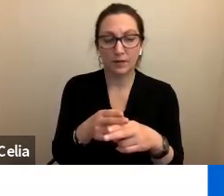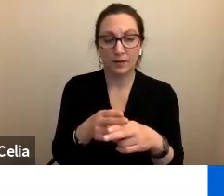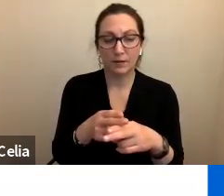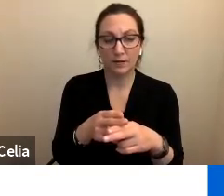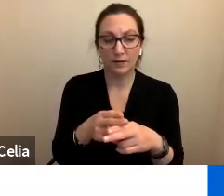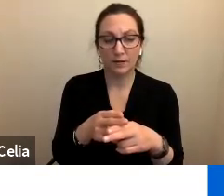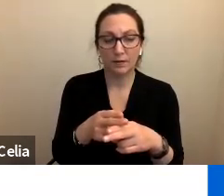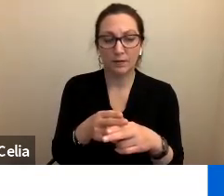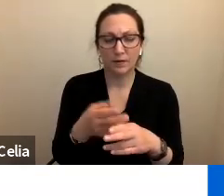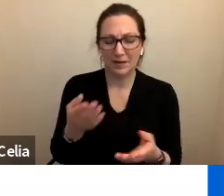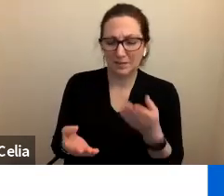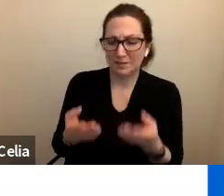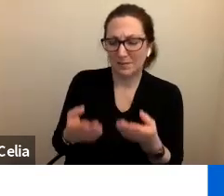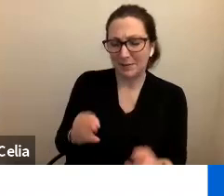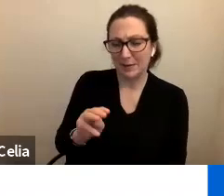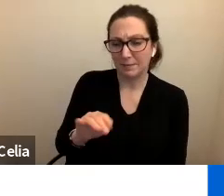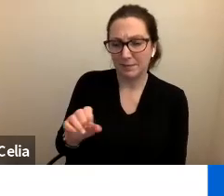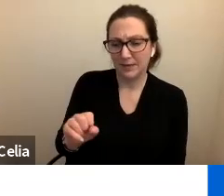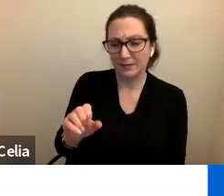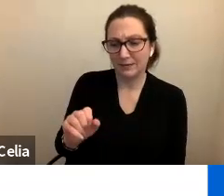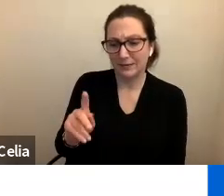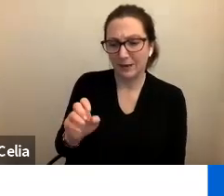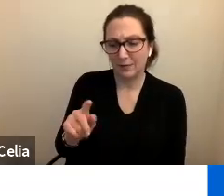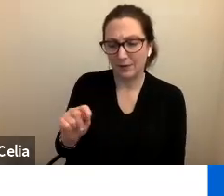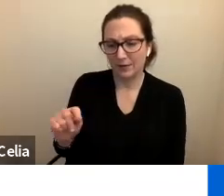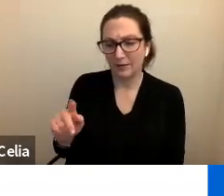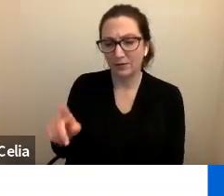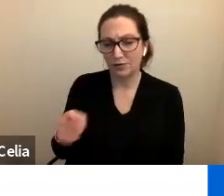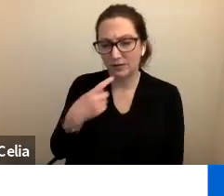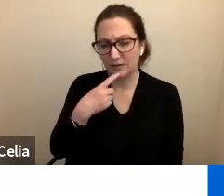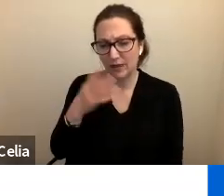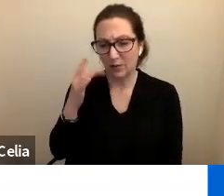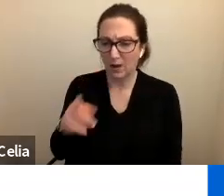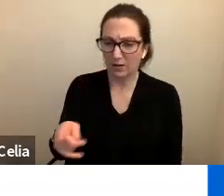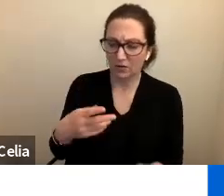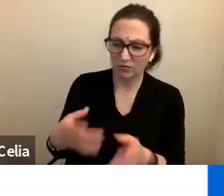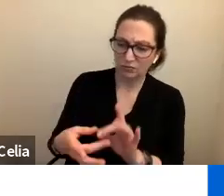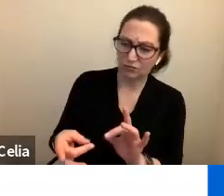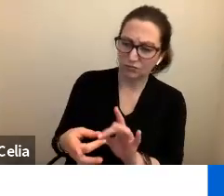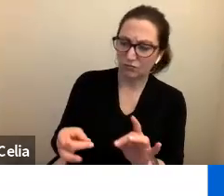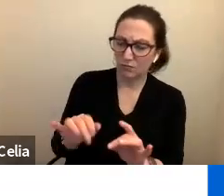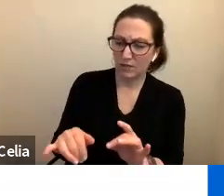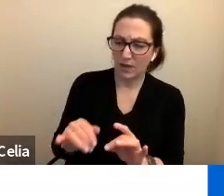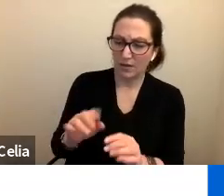maybe Ms. Garrett should say why you raised the US News and World Report,